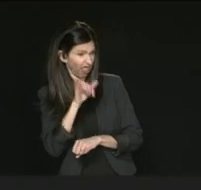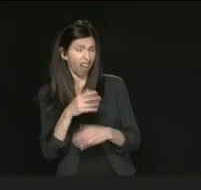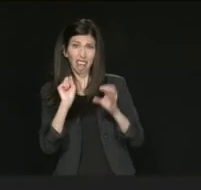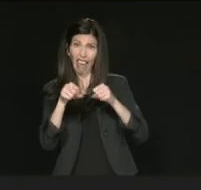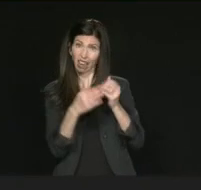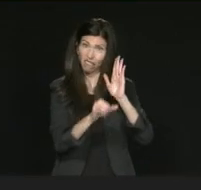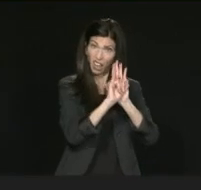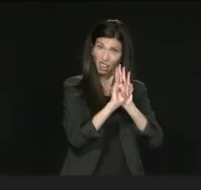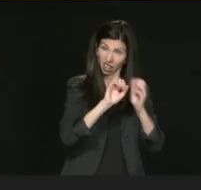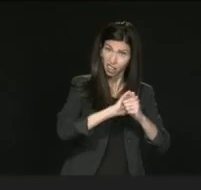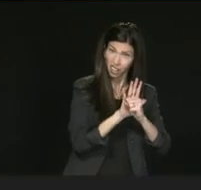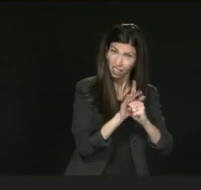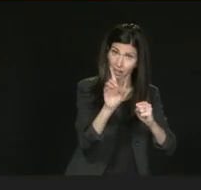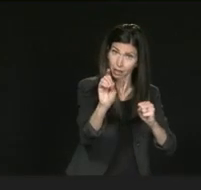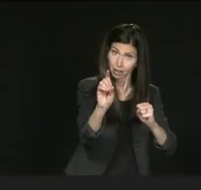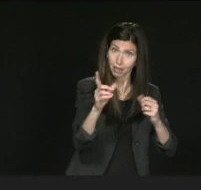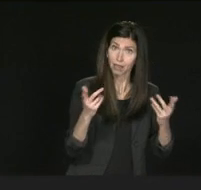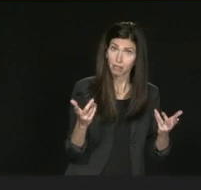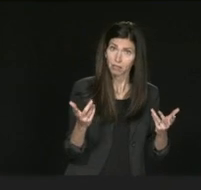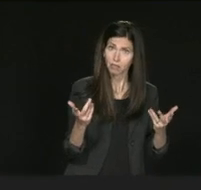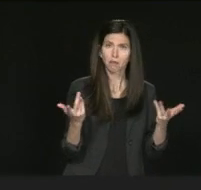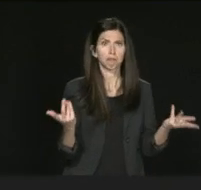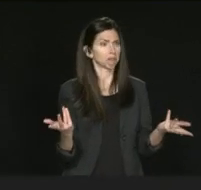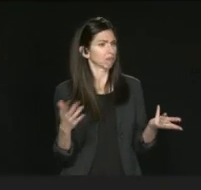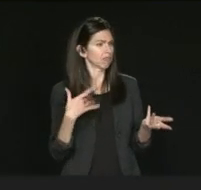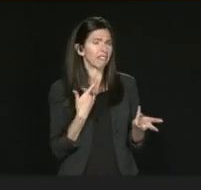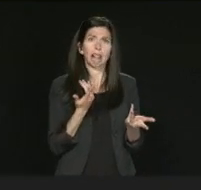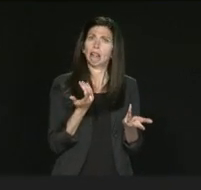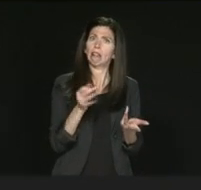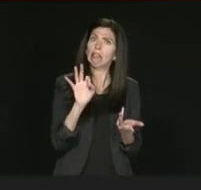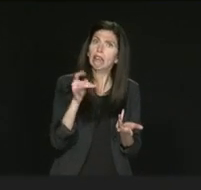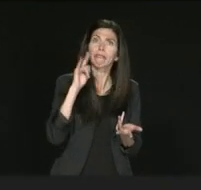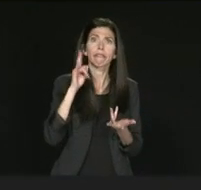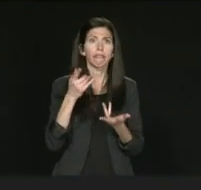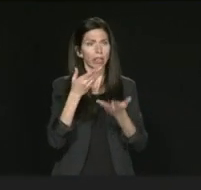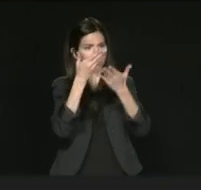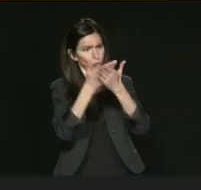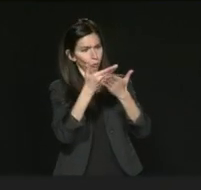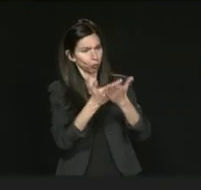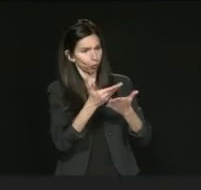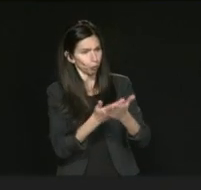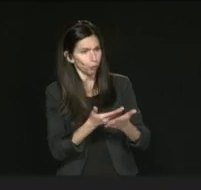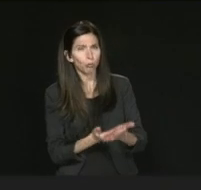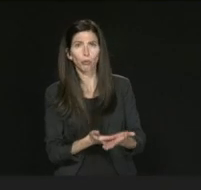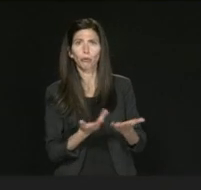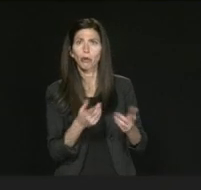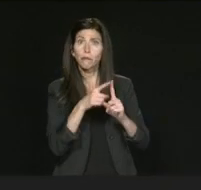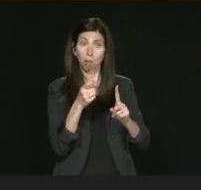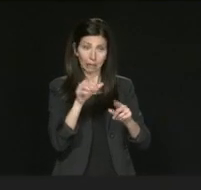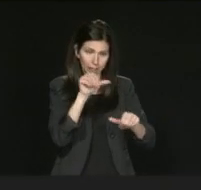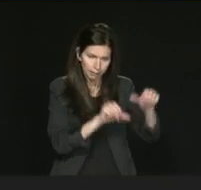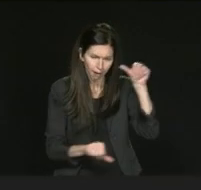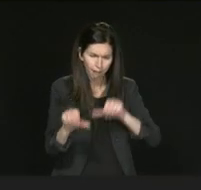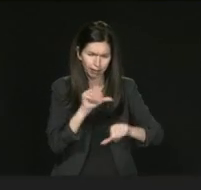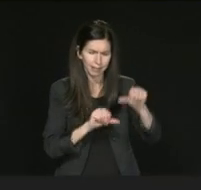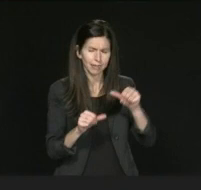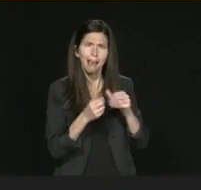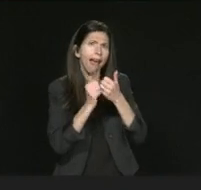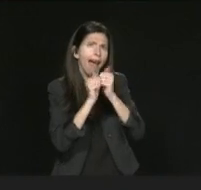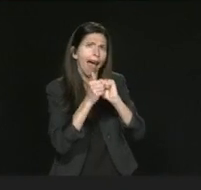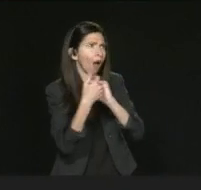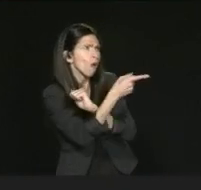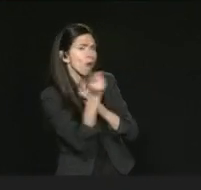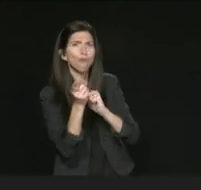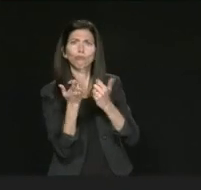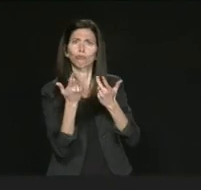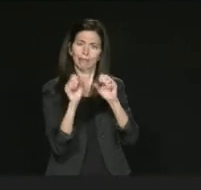scientific evidence on the importance of those different outbreaks, how can we start reopening schools and the economy?